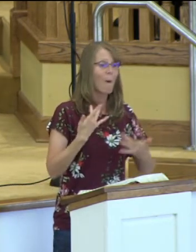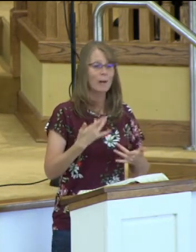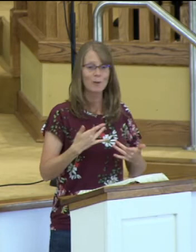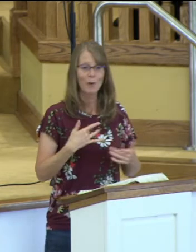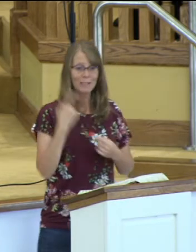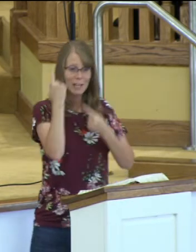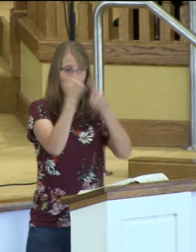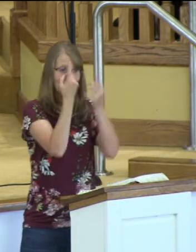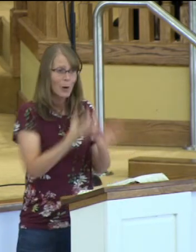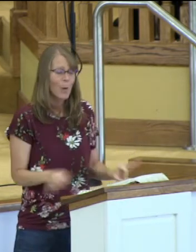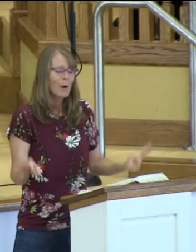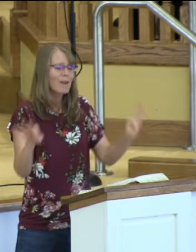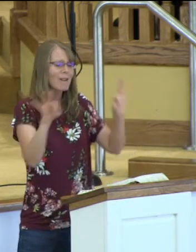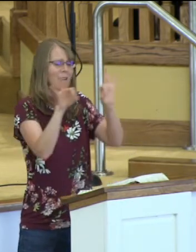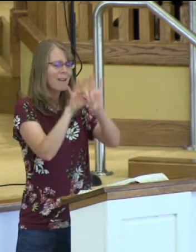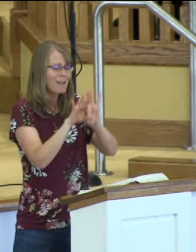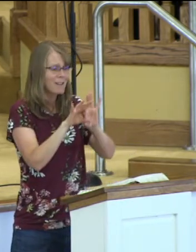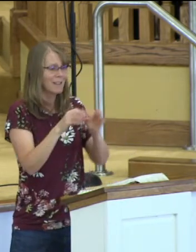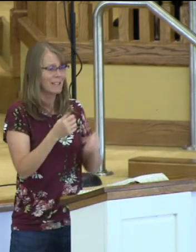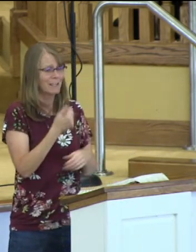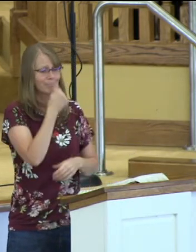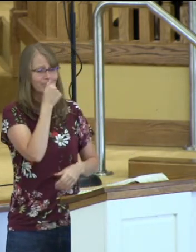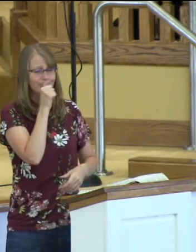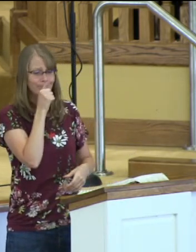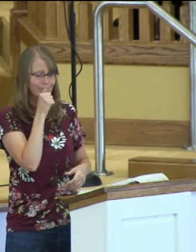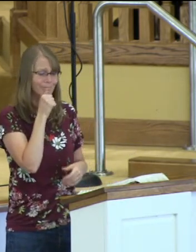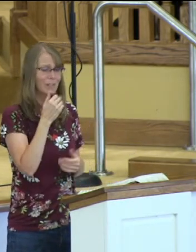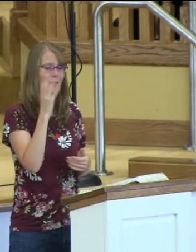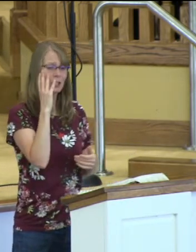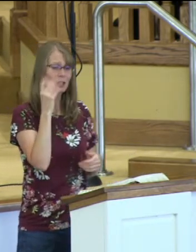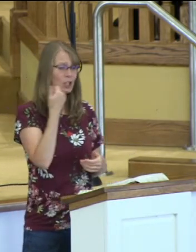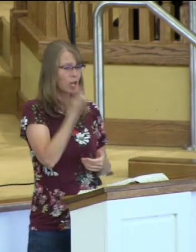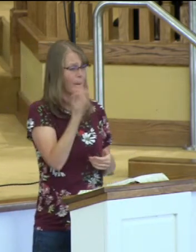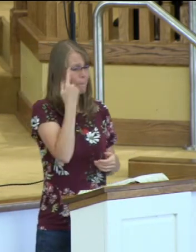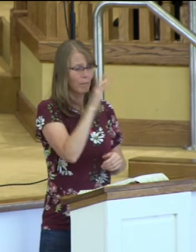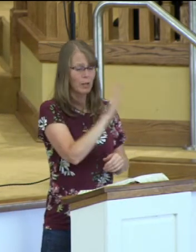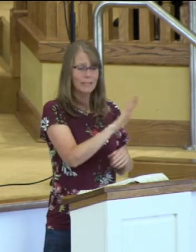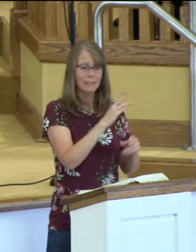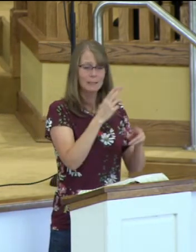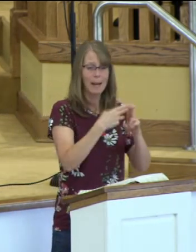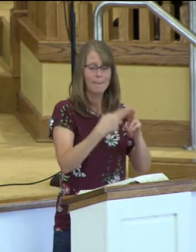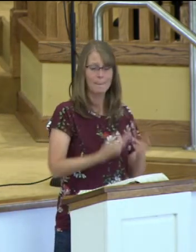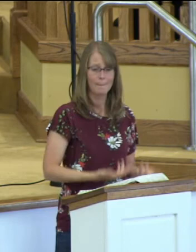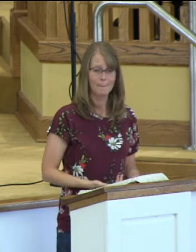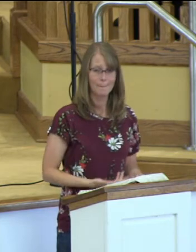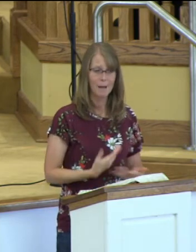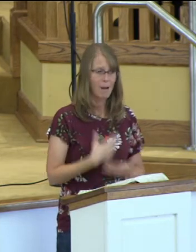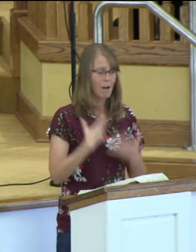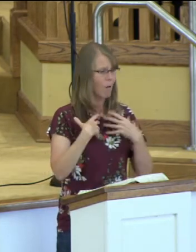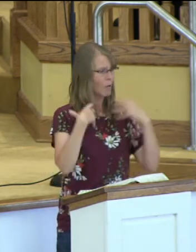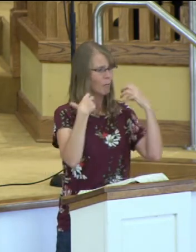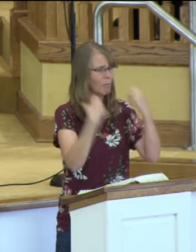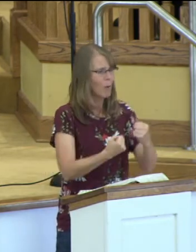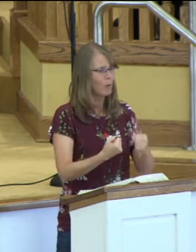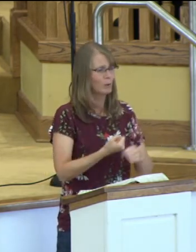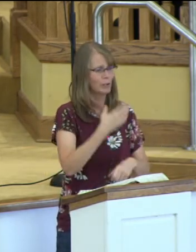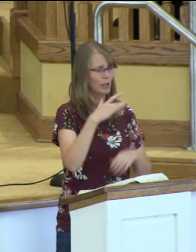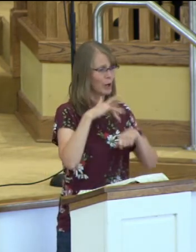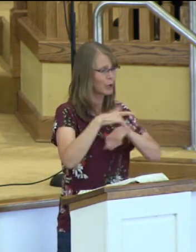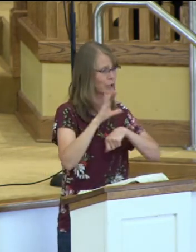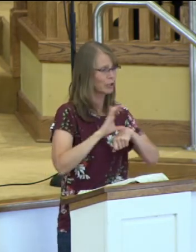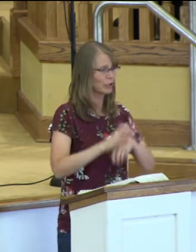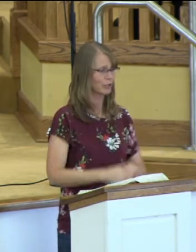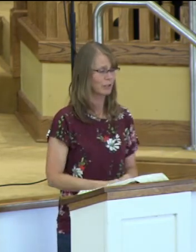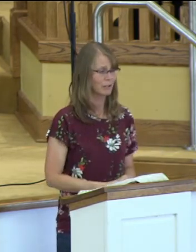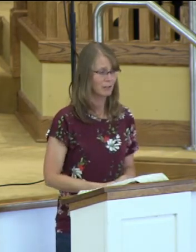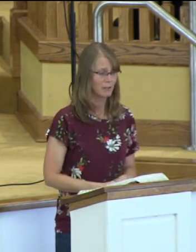were counted worthy to suffer shame for his name. Wow. What boldness there was in the early church.